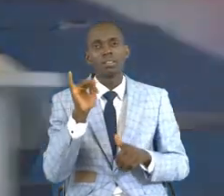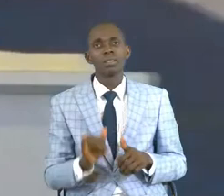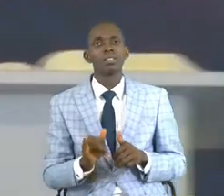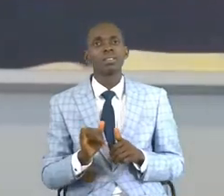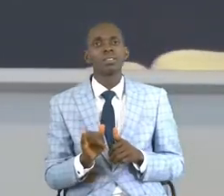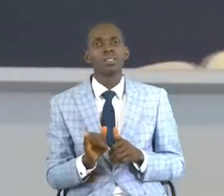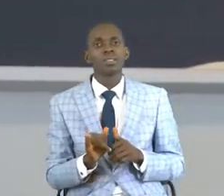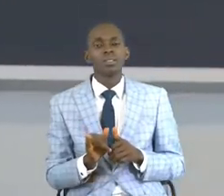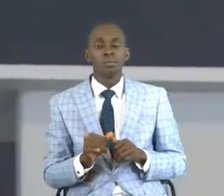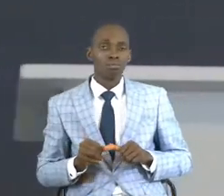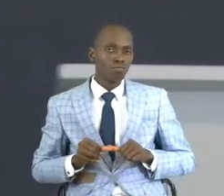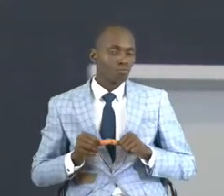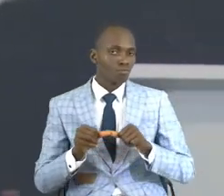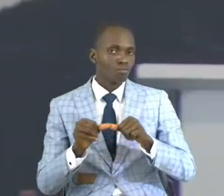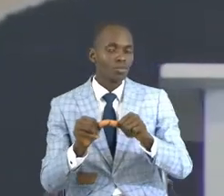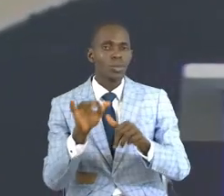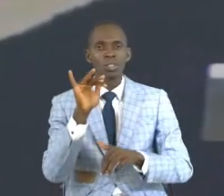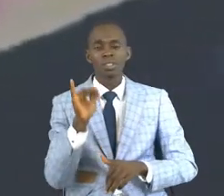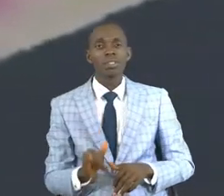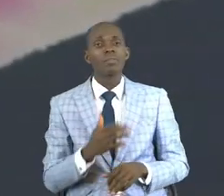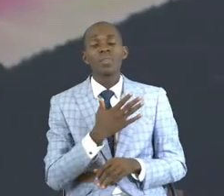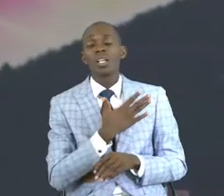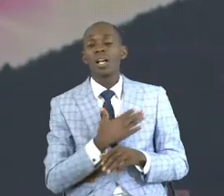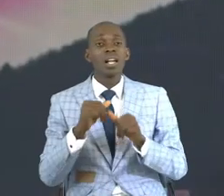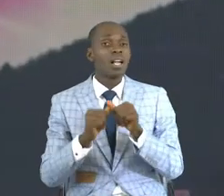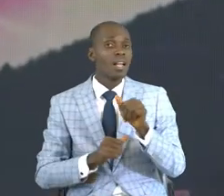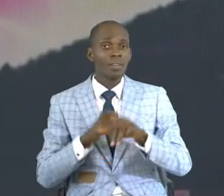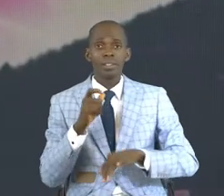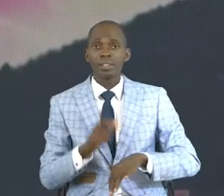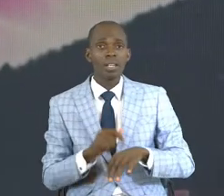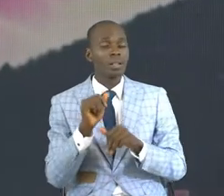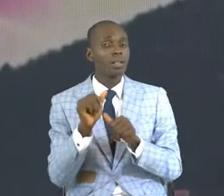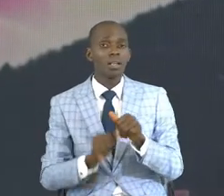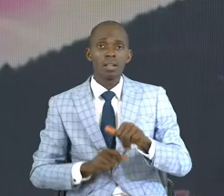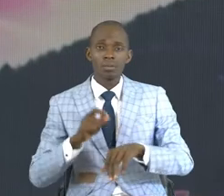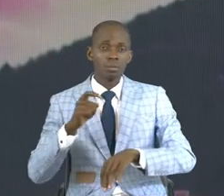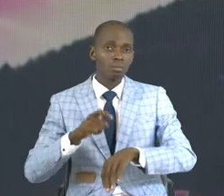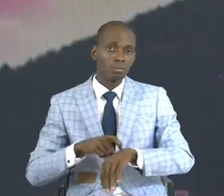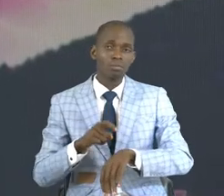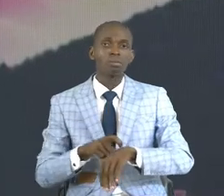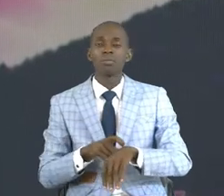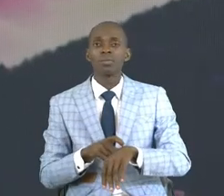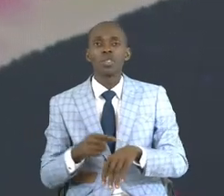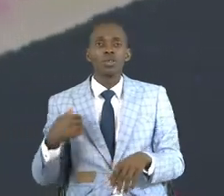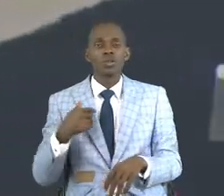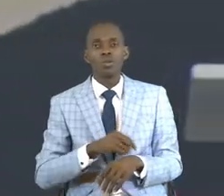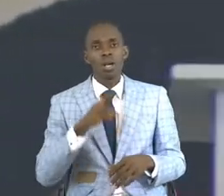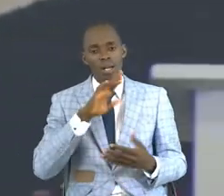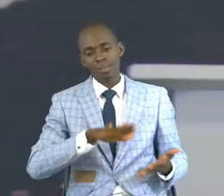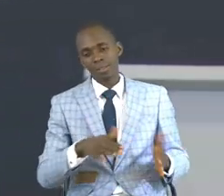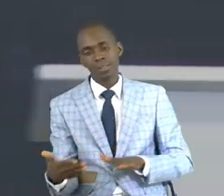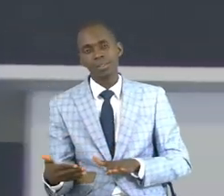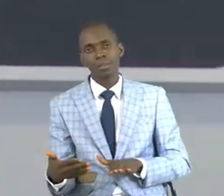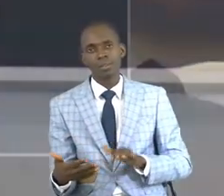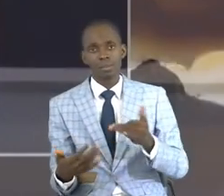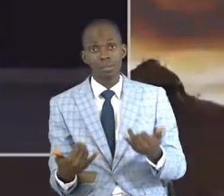perseveringly, and every time, every moment, we're dead. Now, those who are